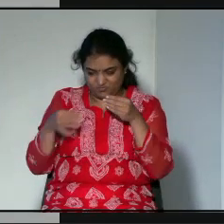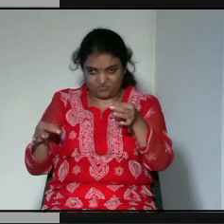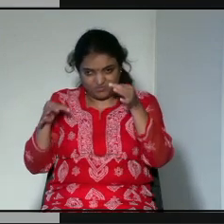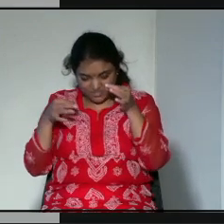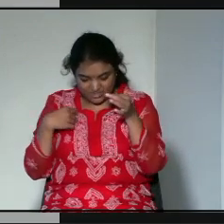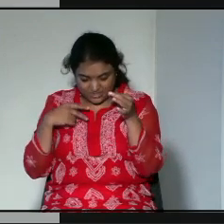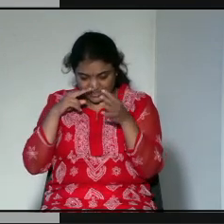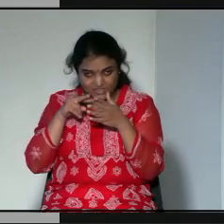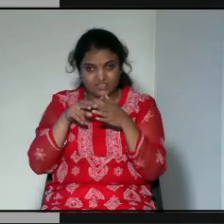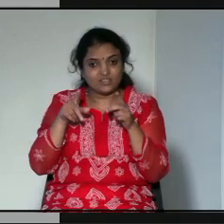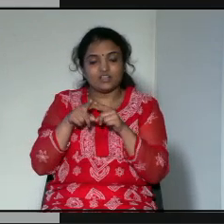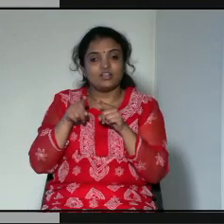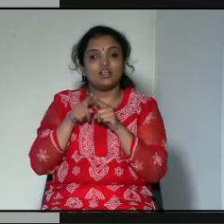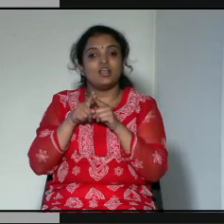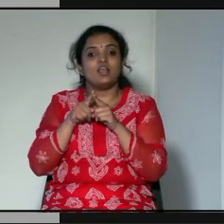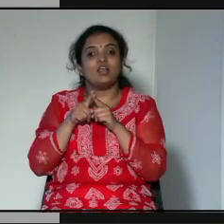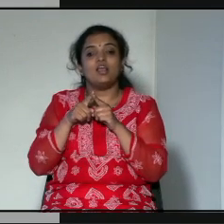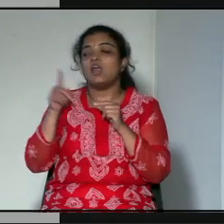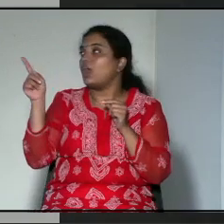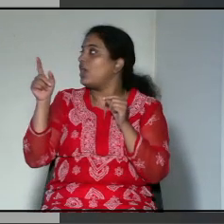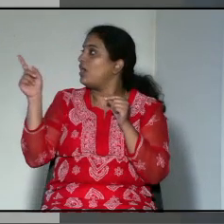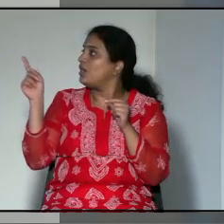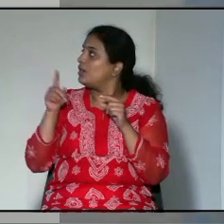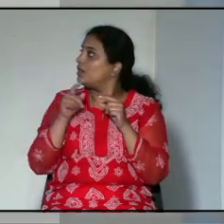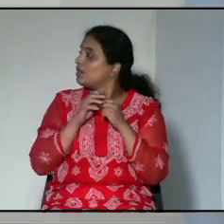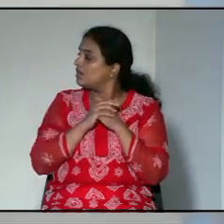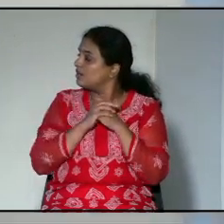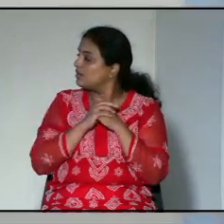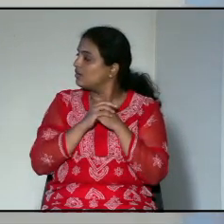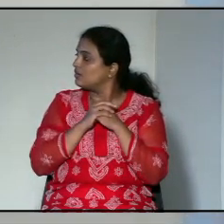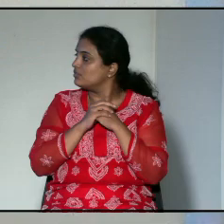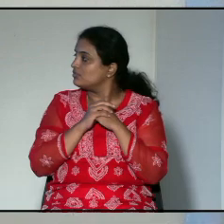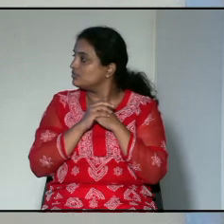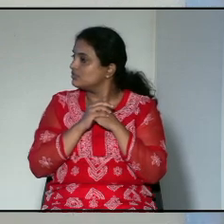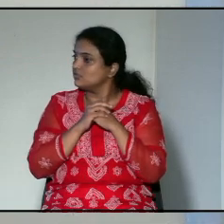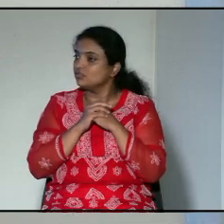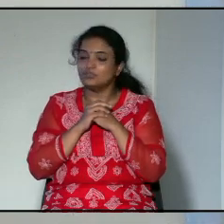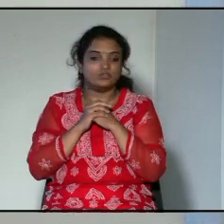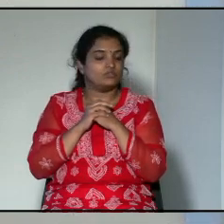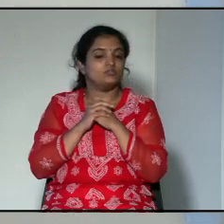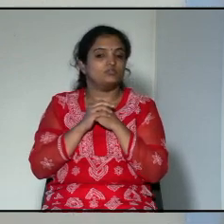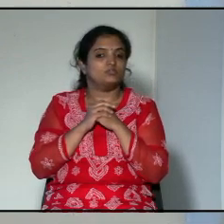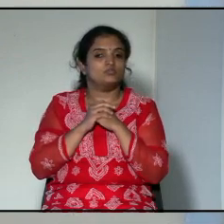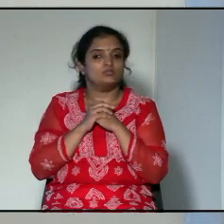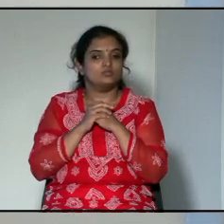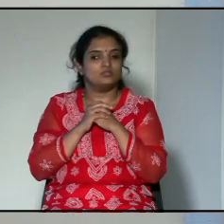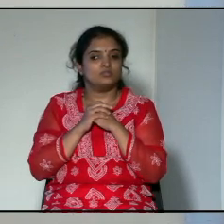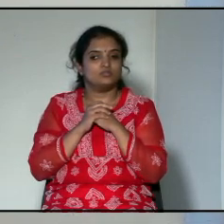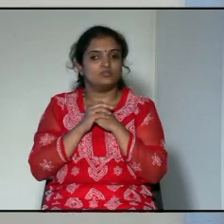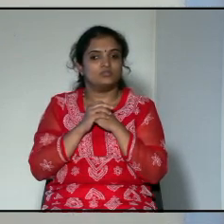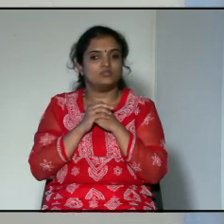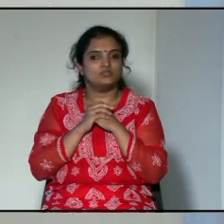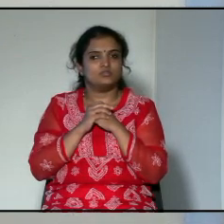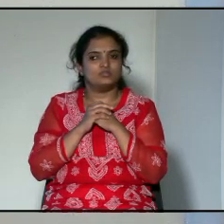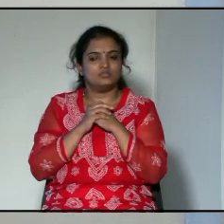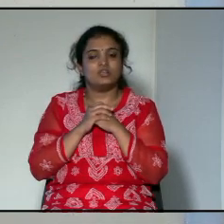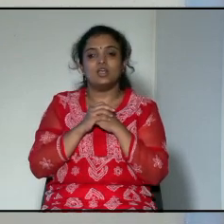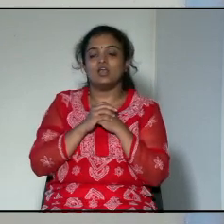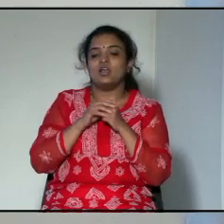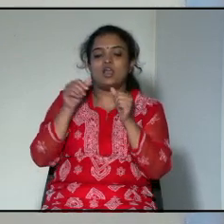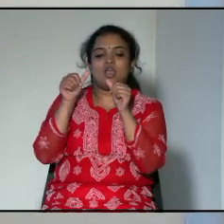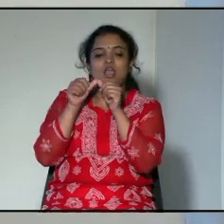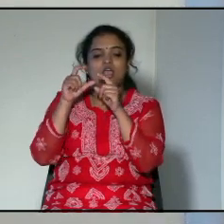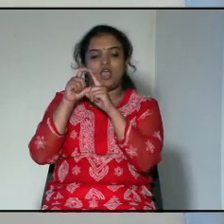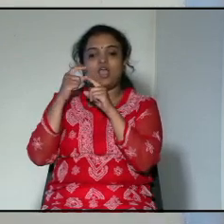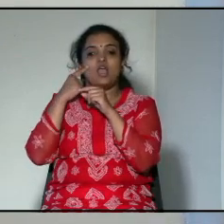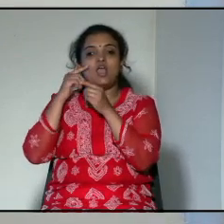co-author, Adib Datta, a sculptor who was mentored from his adolescence by Meera Mukherjee, talks about how